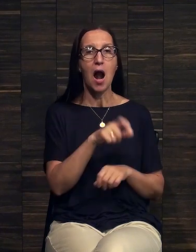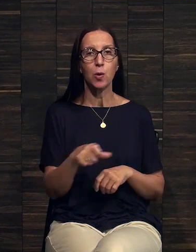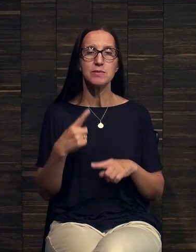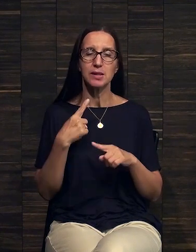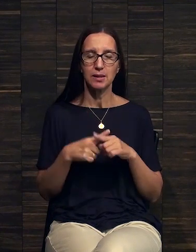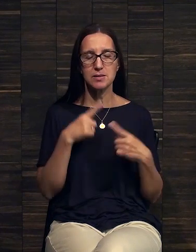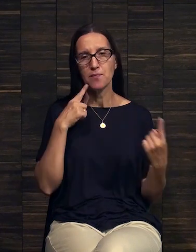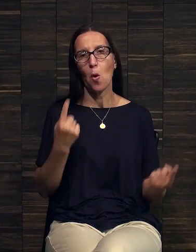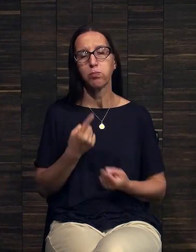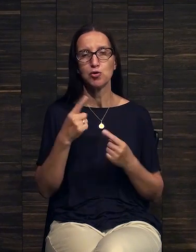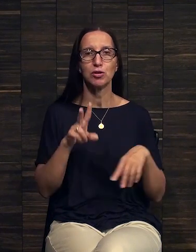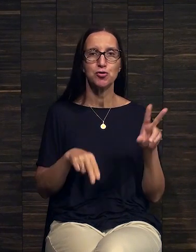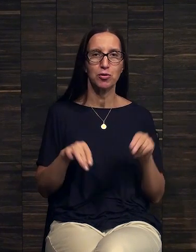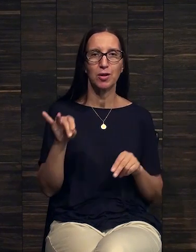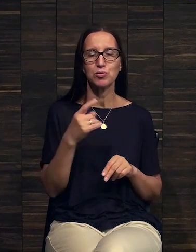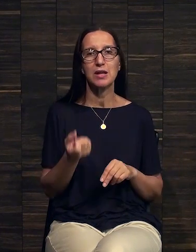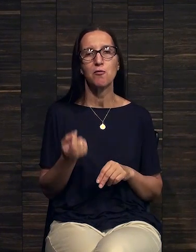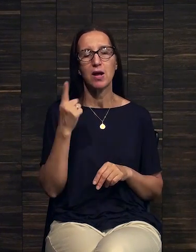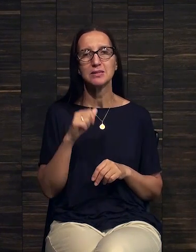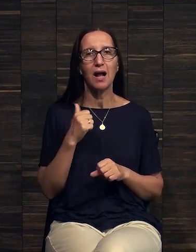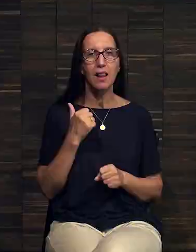X-Men, usually X-Men,